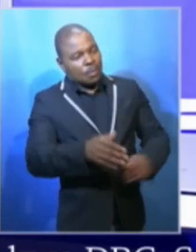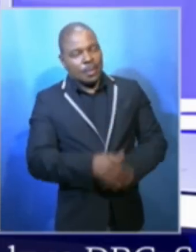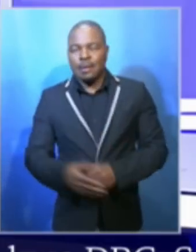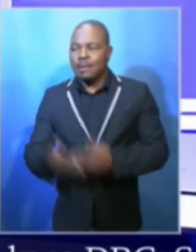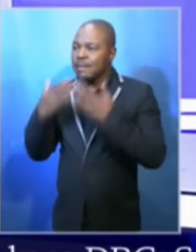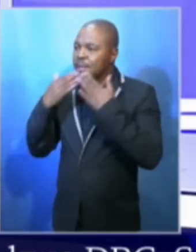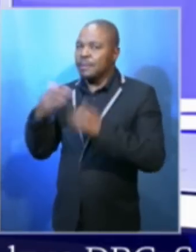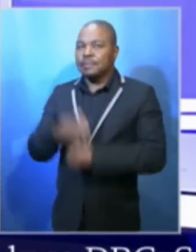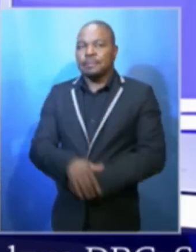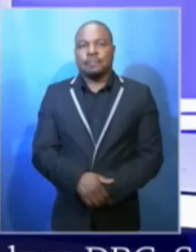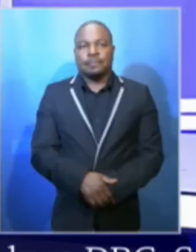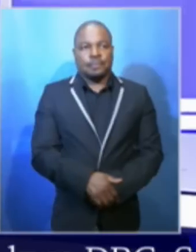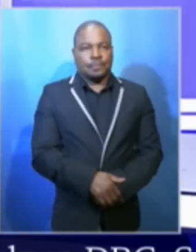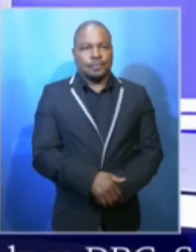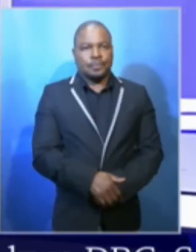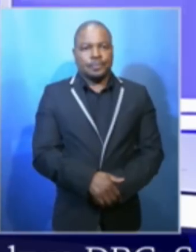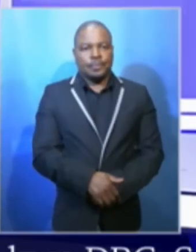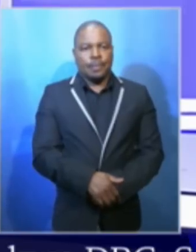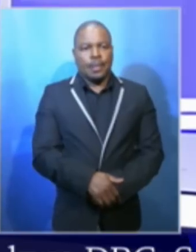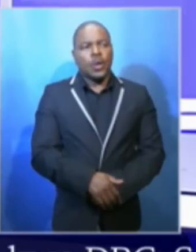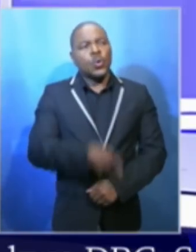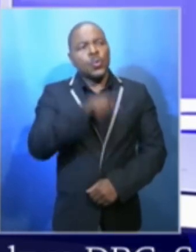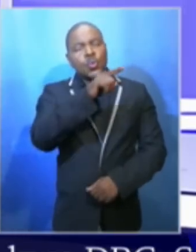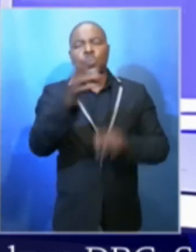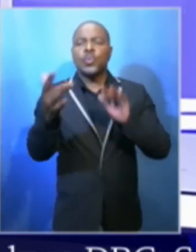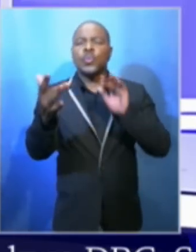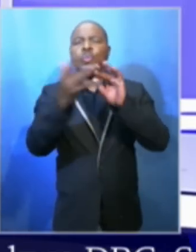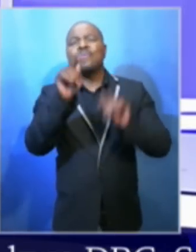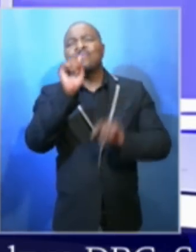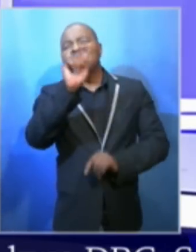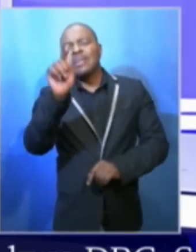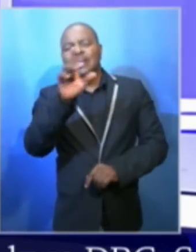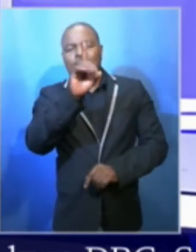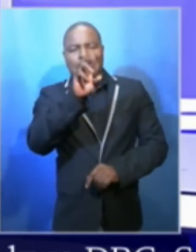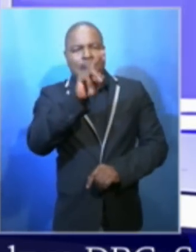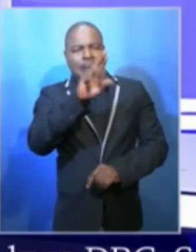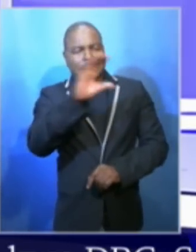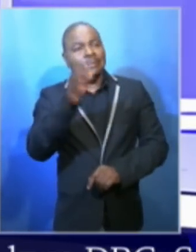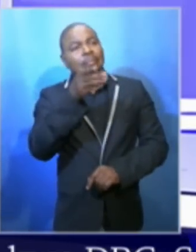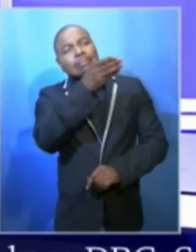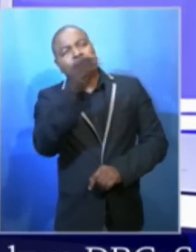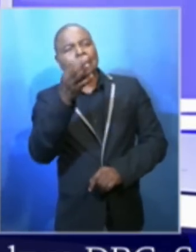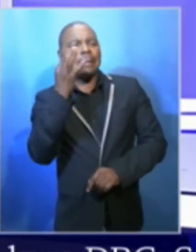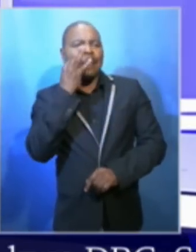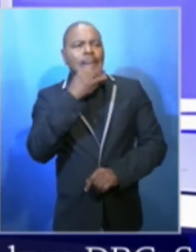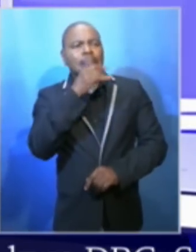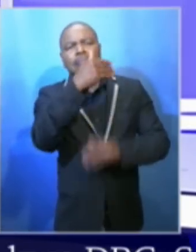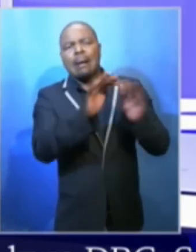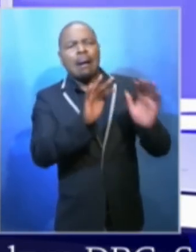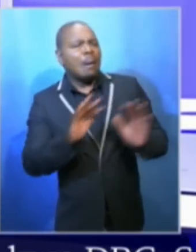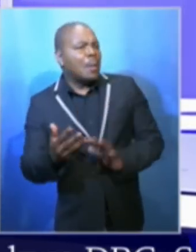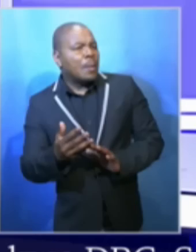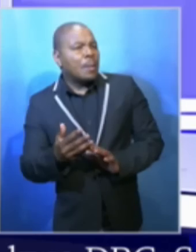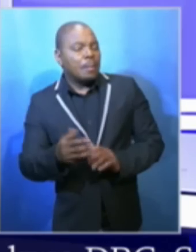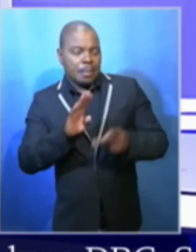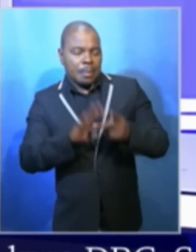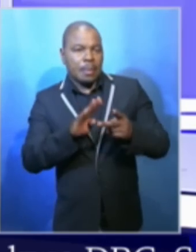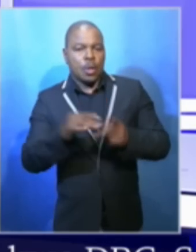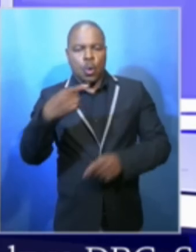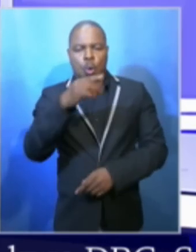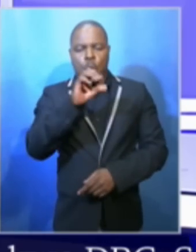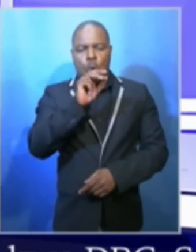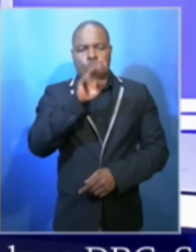ntse o buisana le metswedi ya gago kwa DRC ba re maemo ke a ntseng jang ga jana kwa nageng eo tota baagi kwa Goma ba tshela jang mo maemong